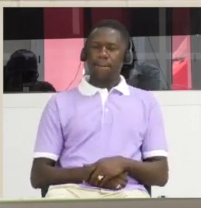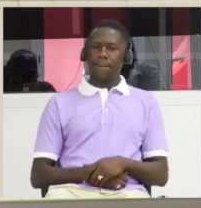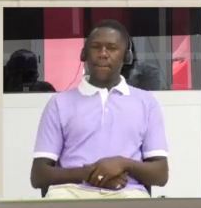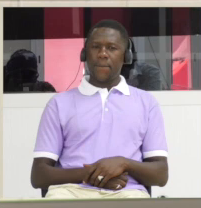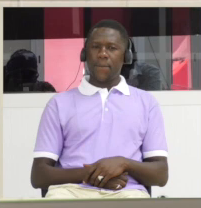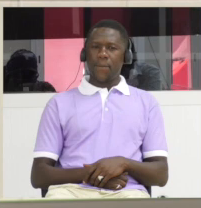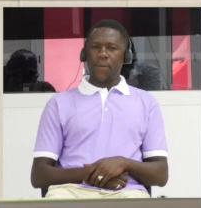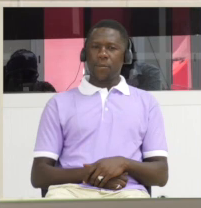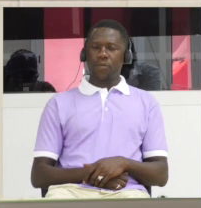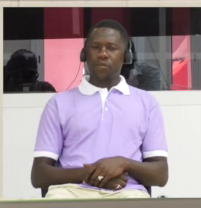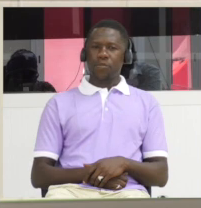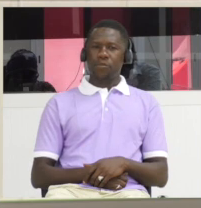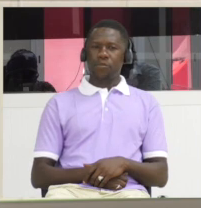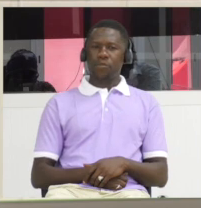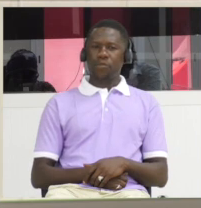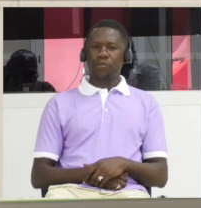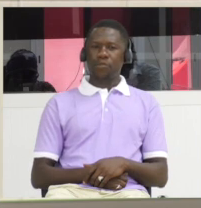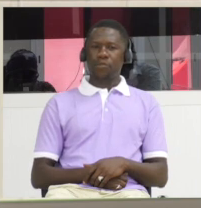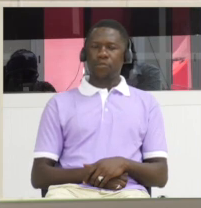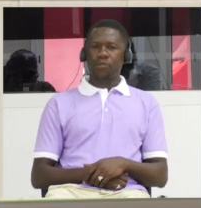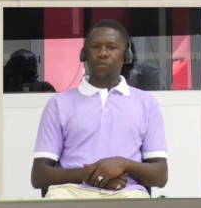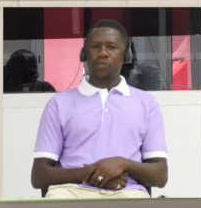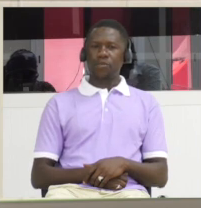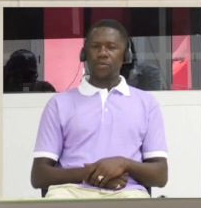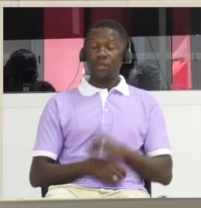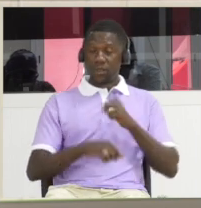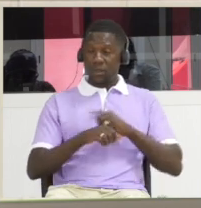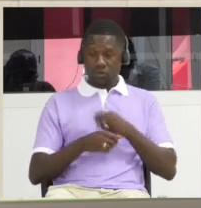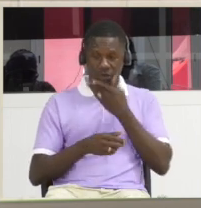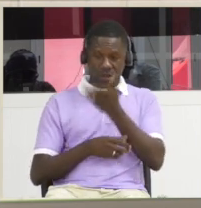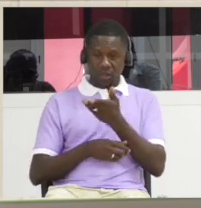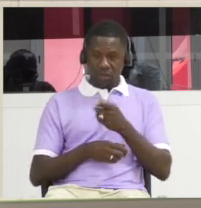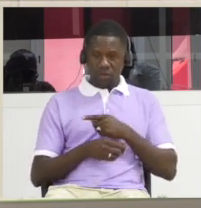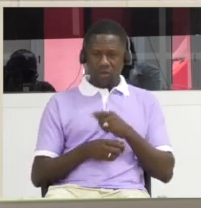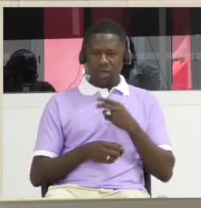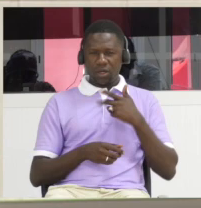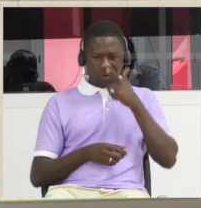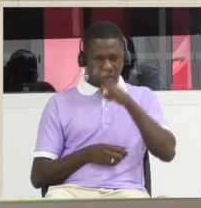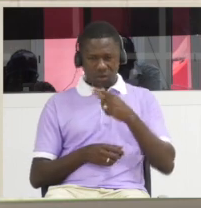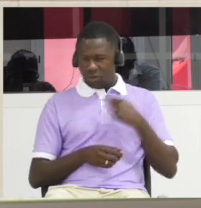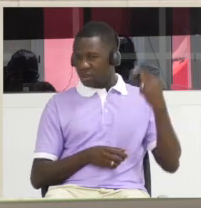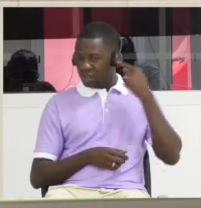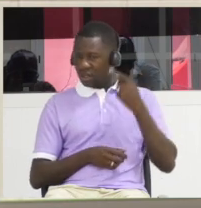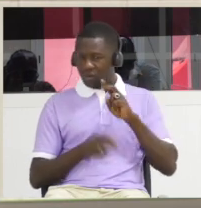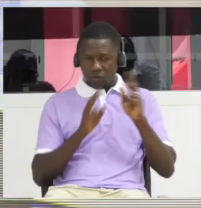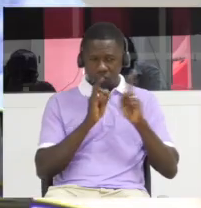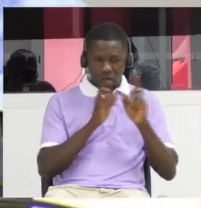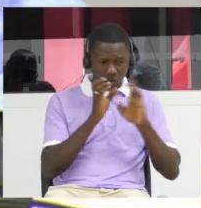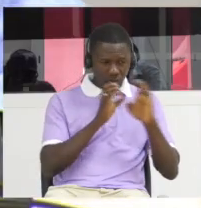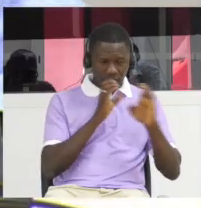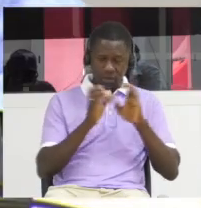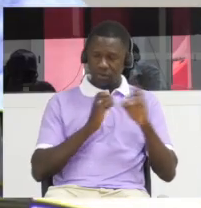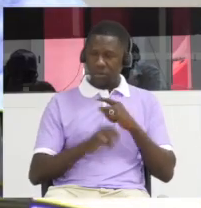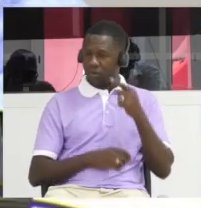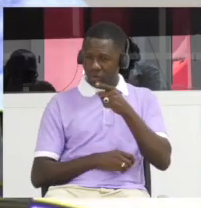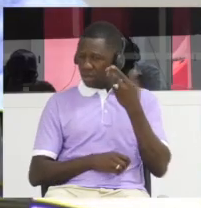while you were there, did you have the chance to hear their conversations? Yeah. Did you have the